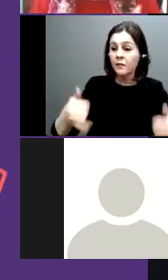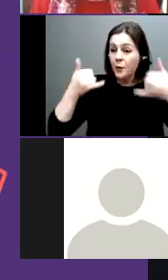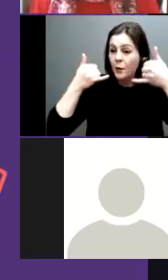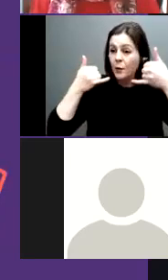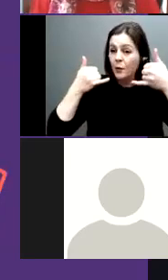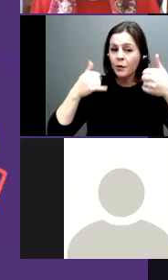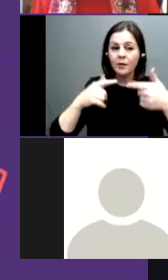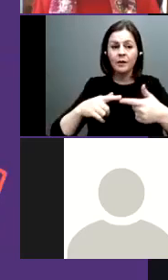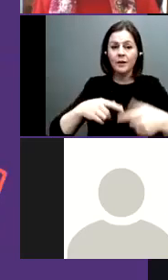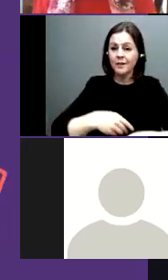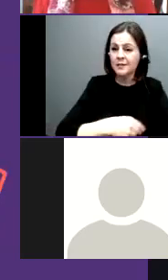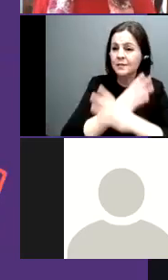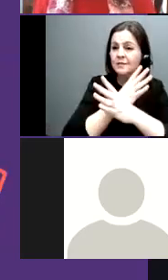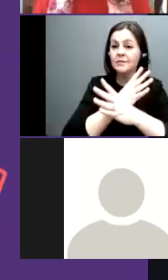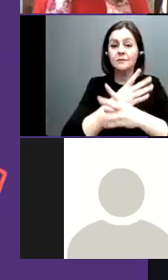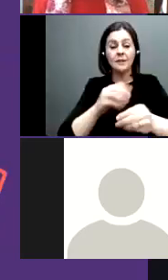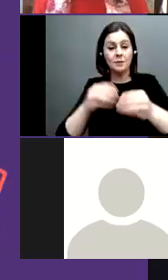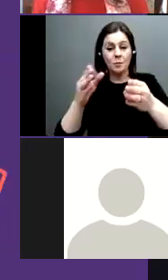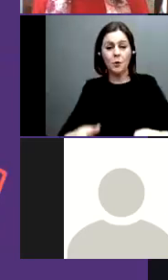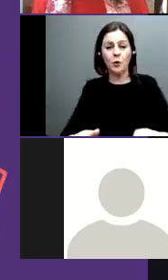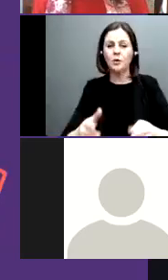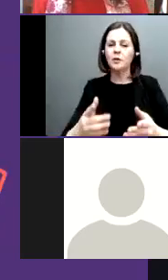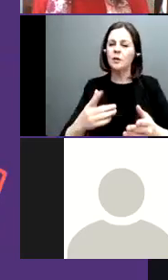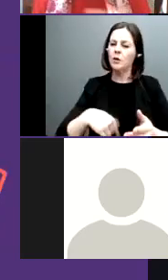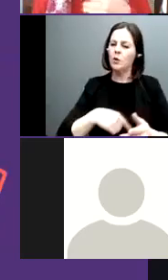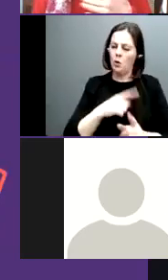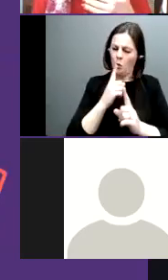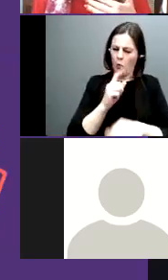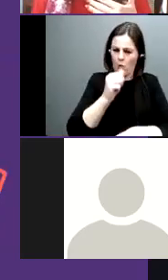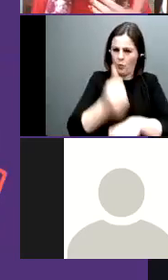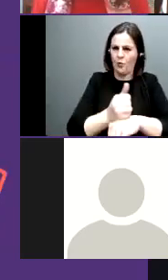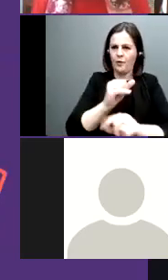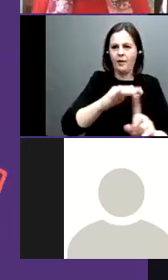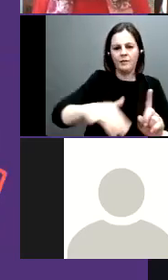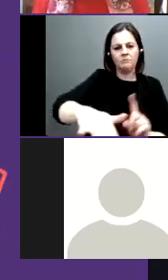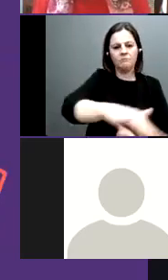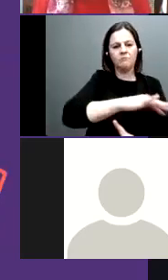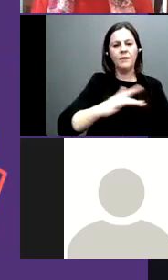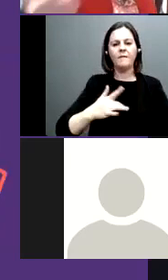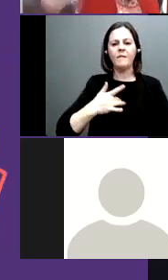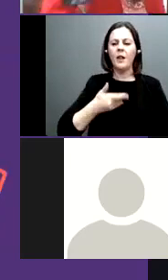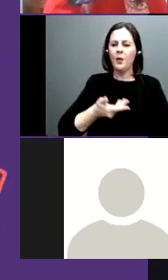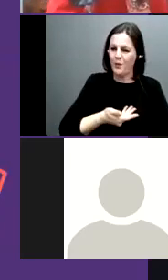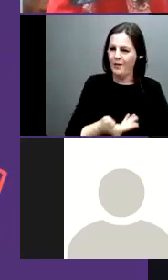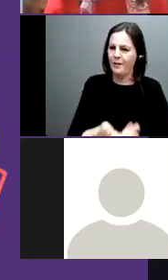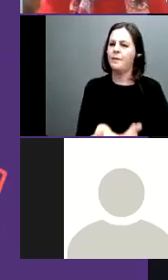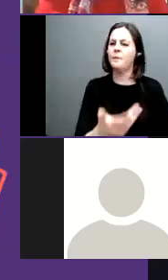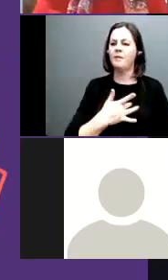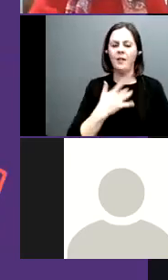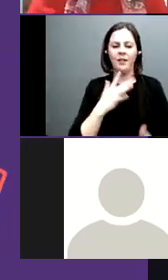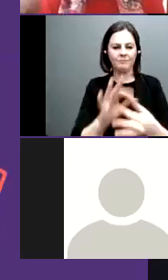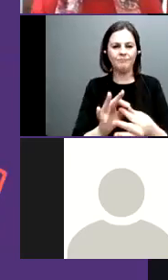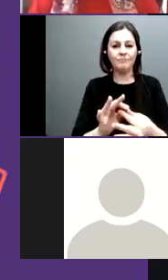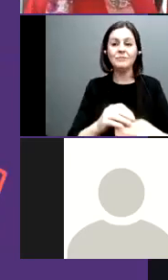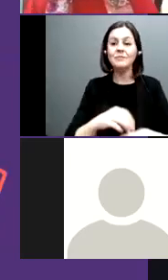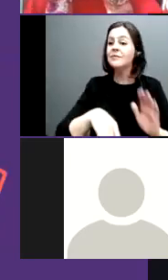that environment that, again, helps people feel welcomed. So these are the